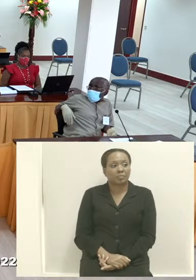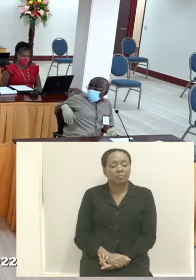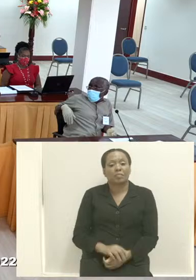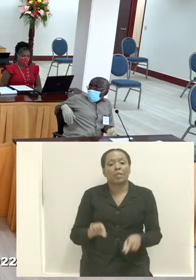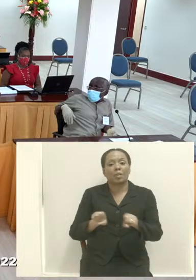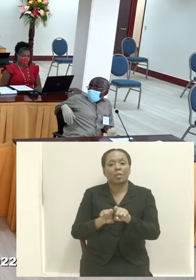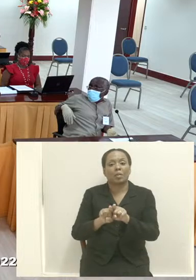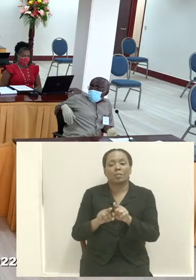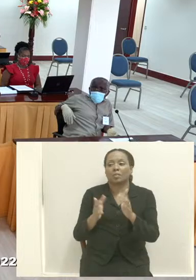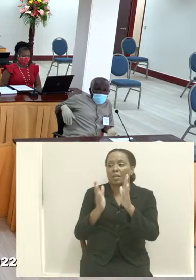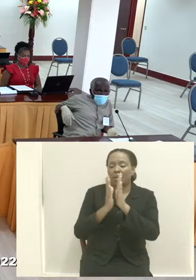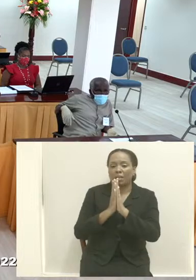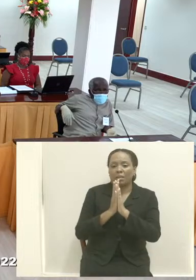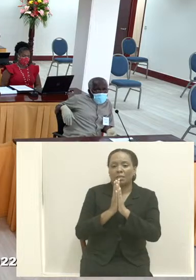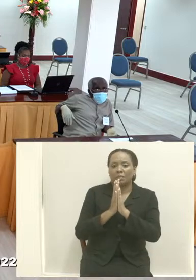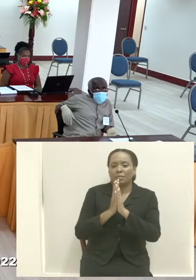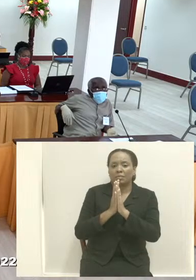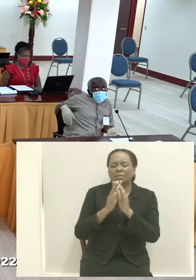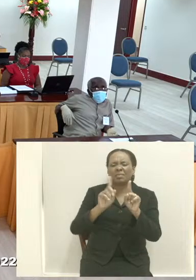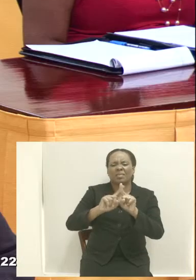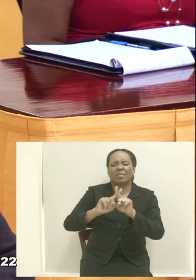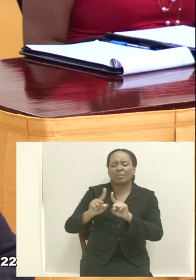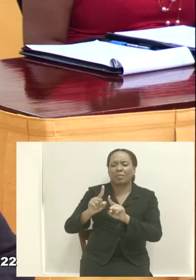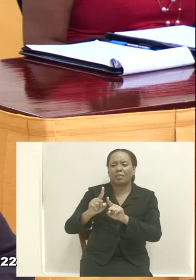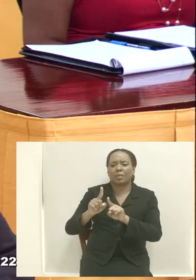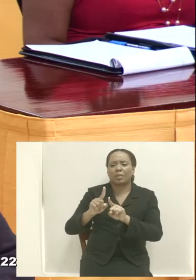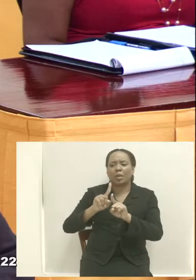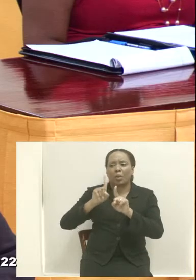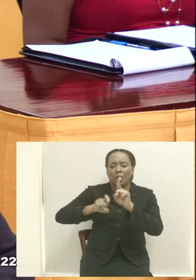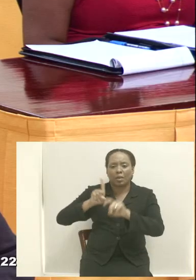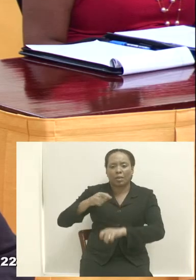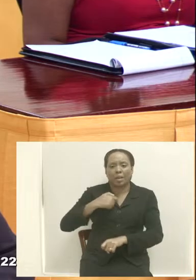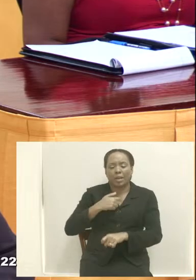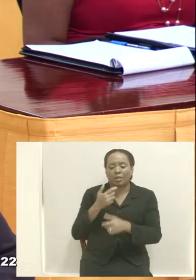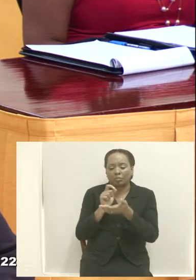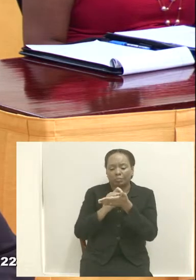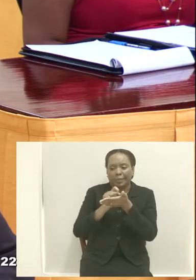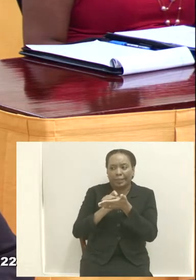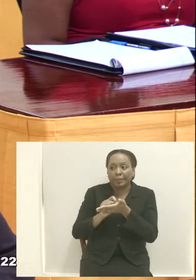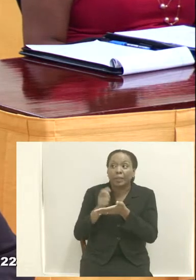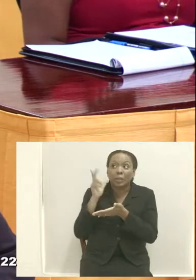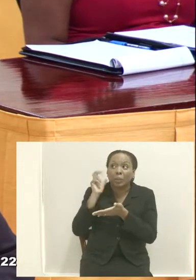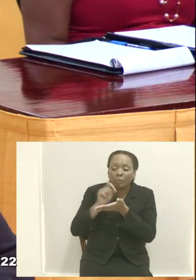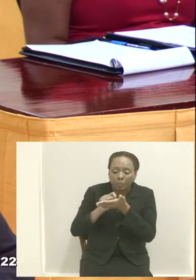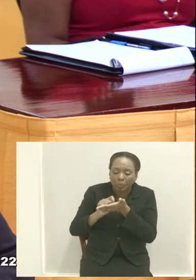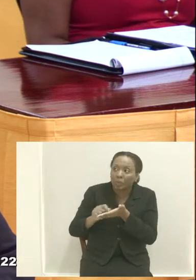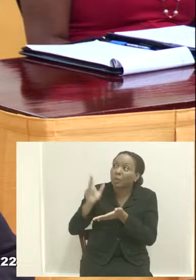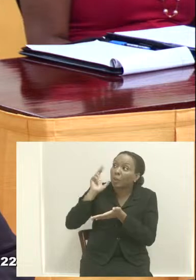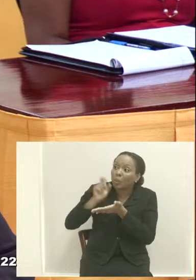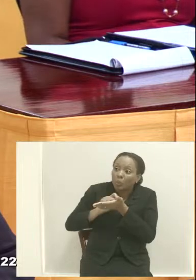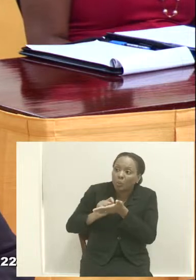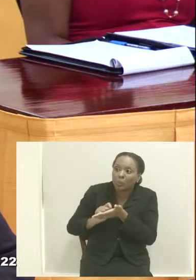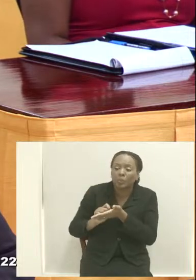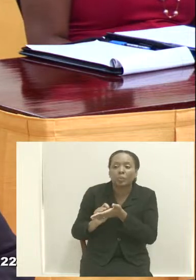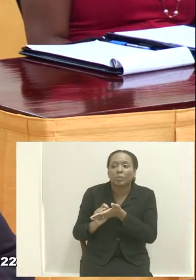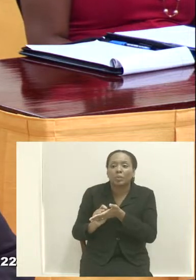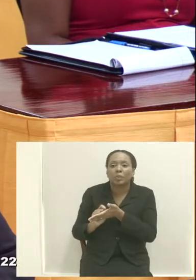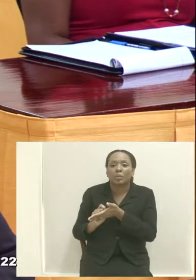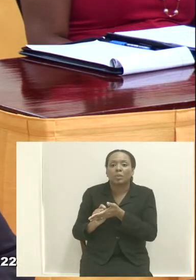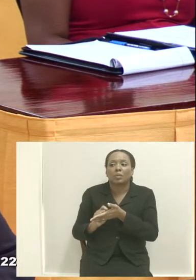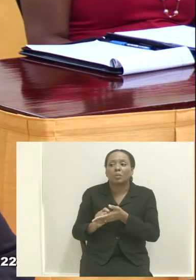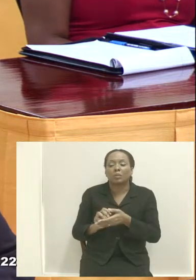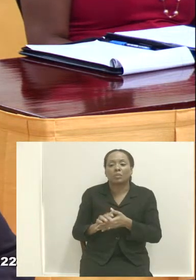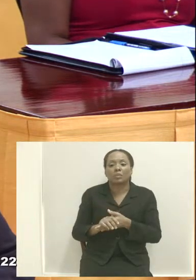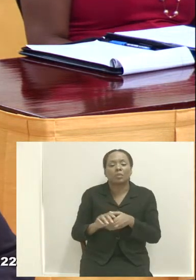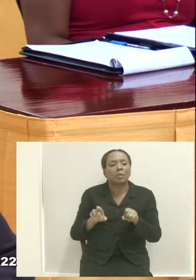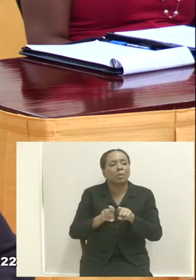I was writing as fast as I could while he was going through. He also asked about what's happening with the Smart Energy Program. Oh, the